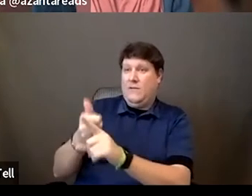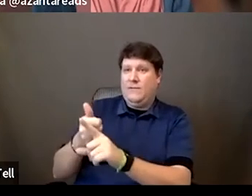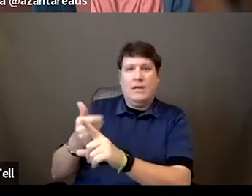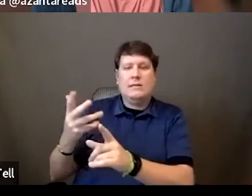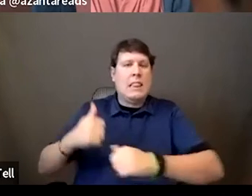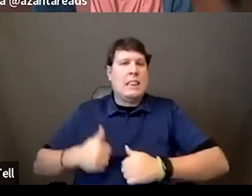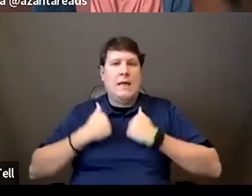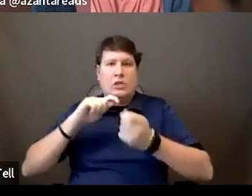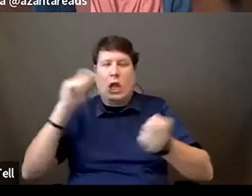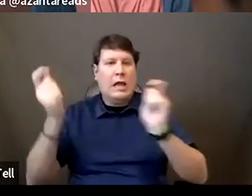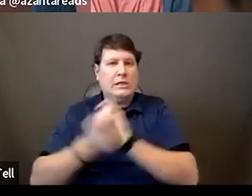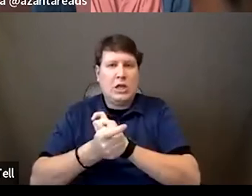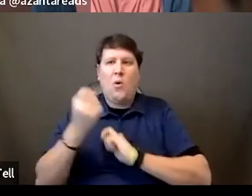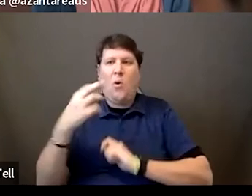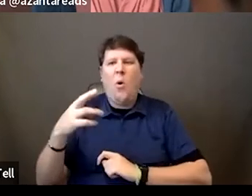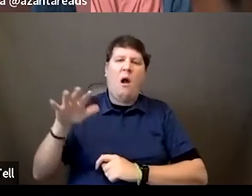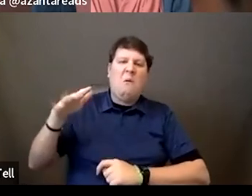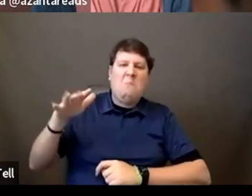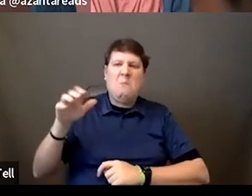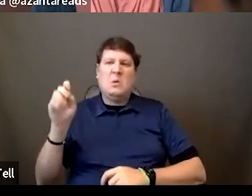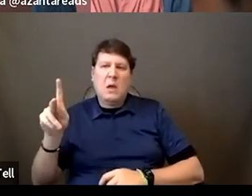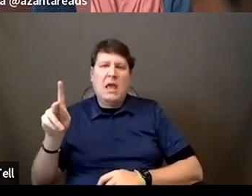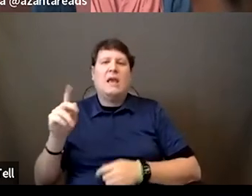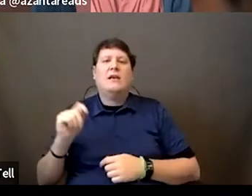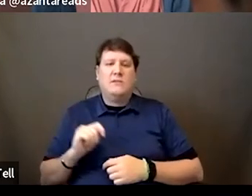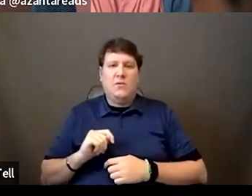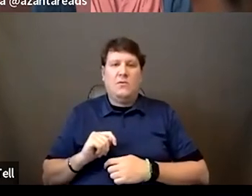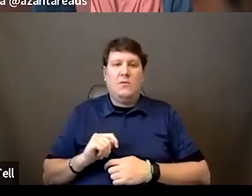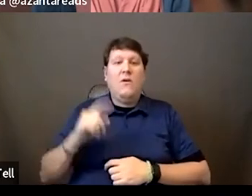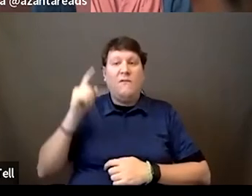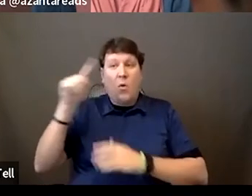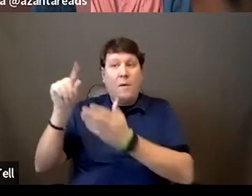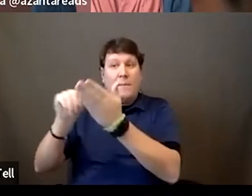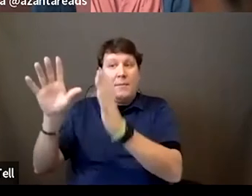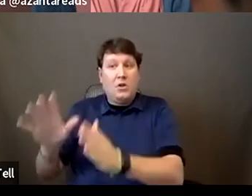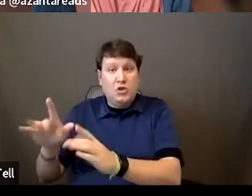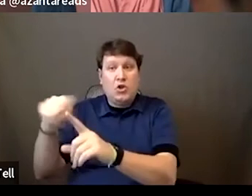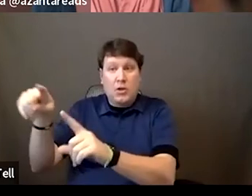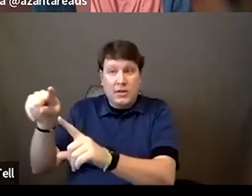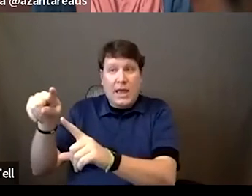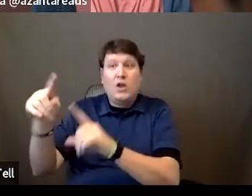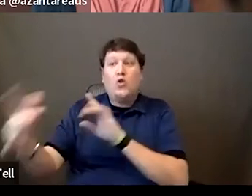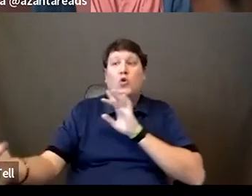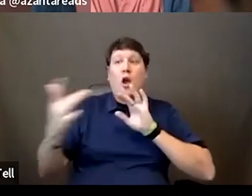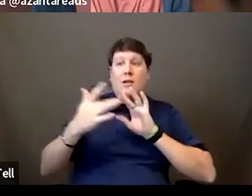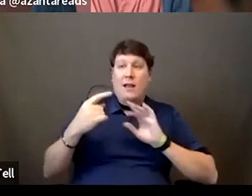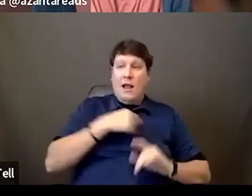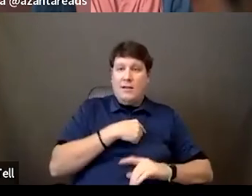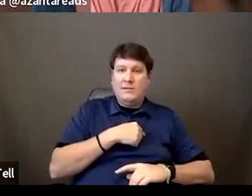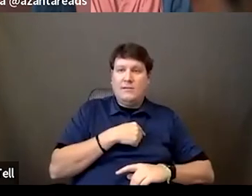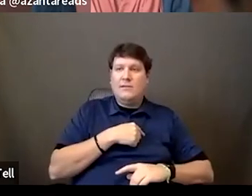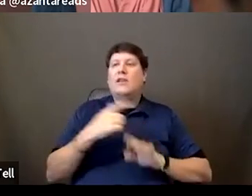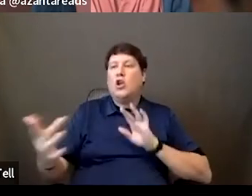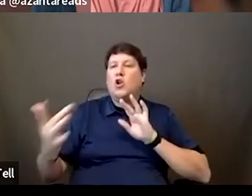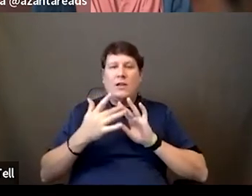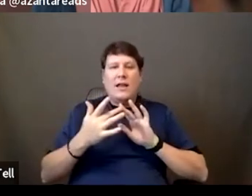So I think that just for publishers to seek out the ideal reader, and that's how you push a